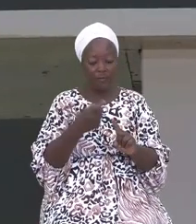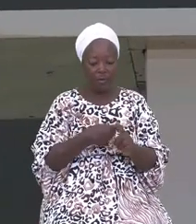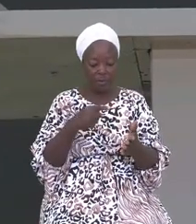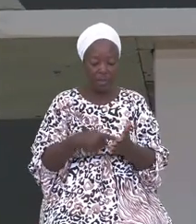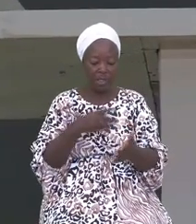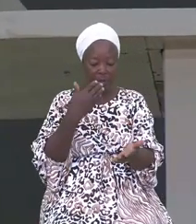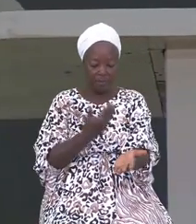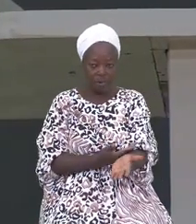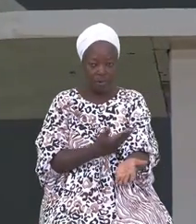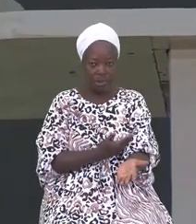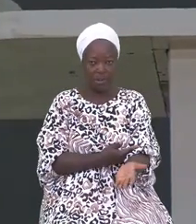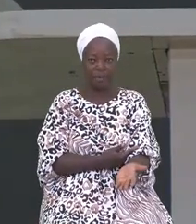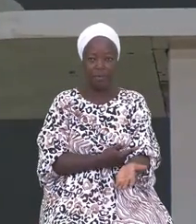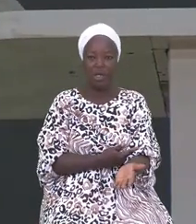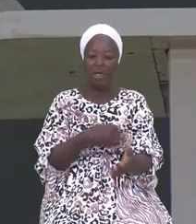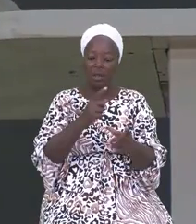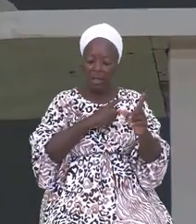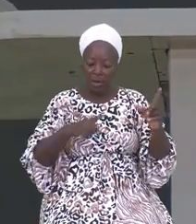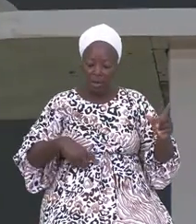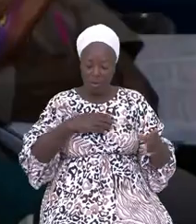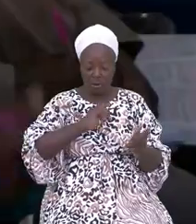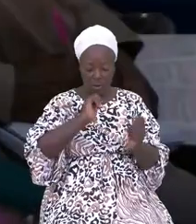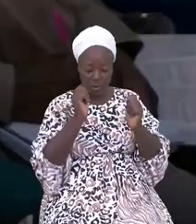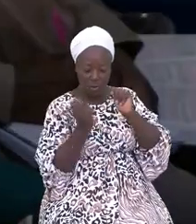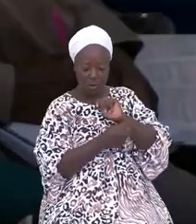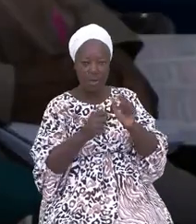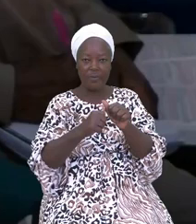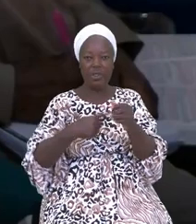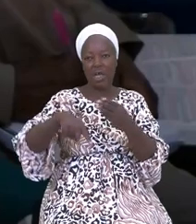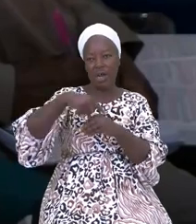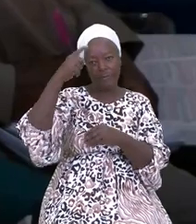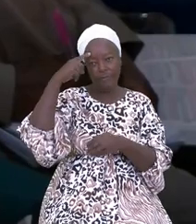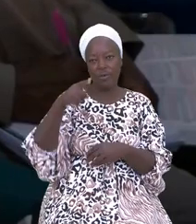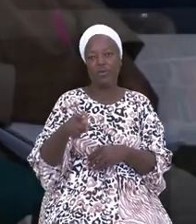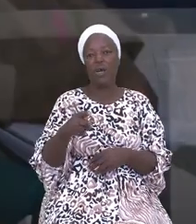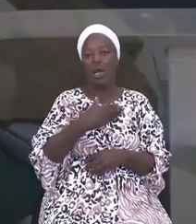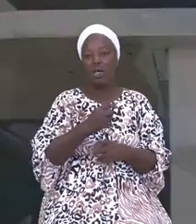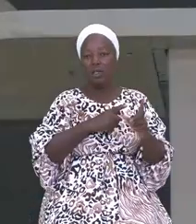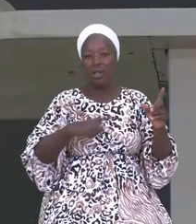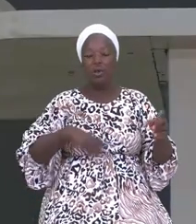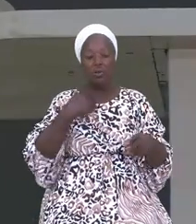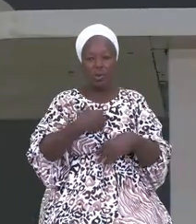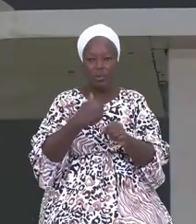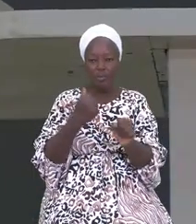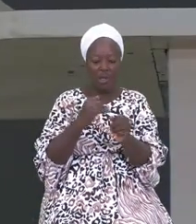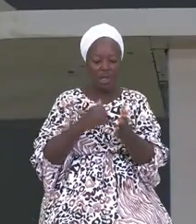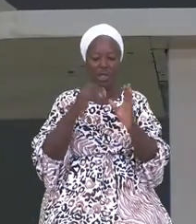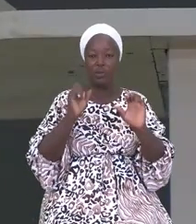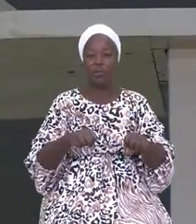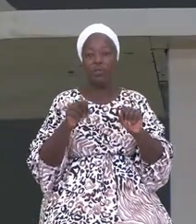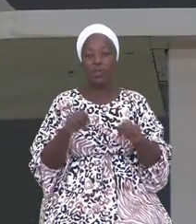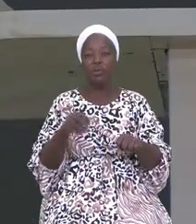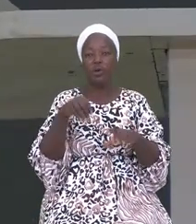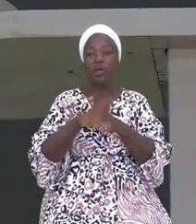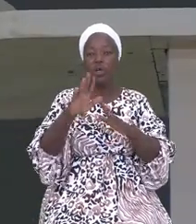morning the Lord will turn the table around. And the Lord will make it possible in